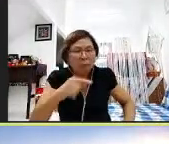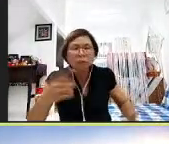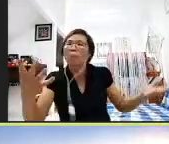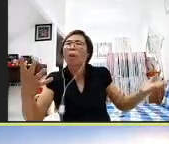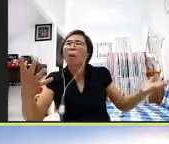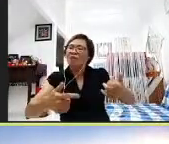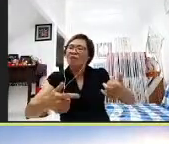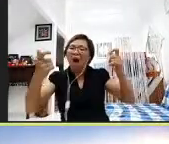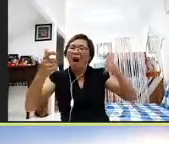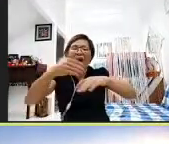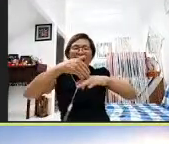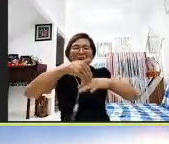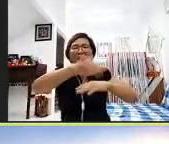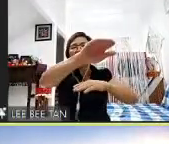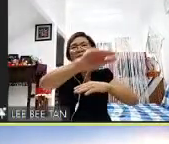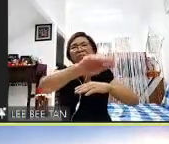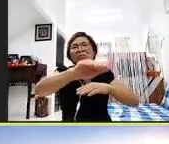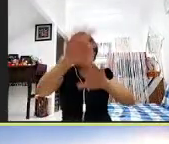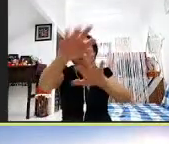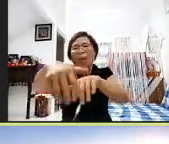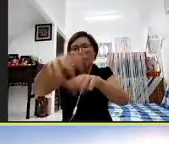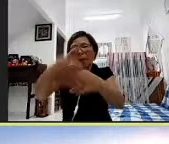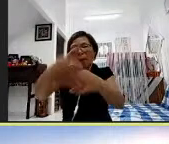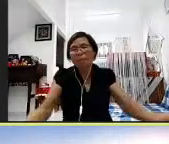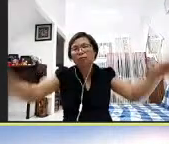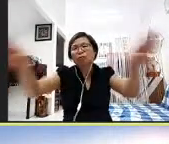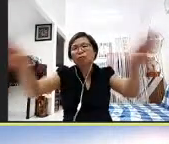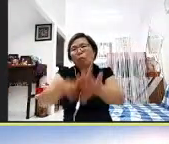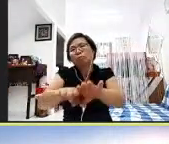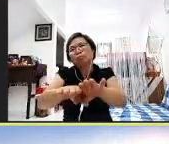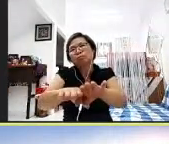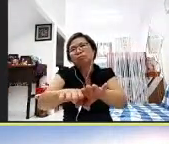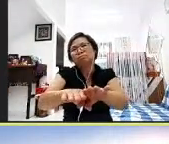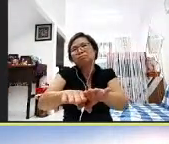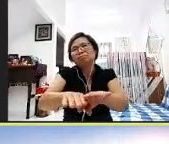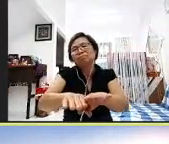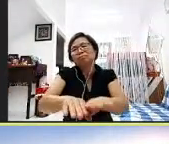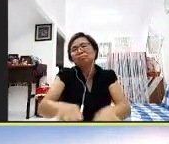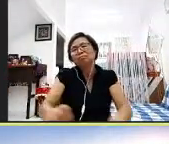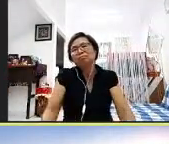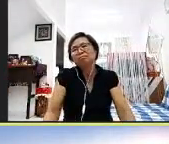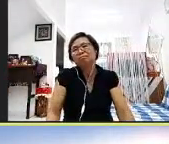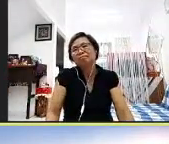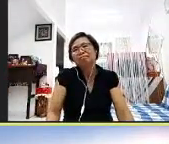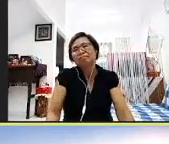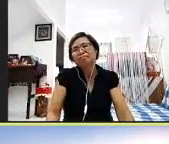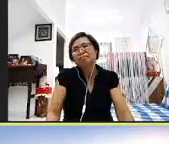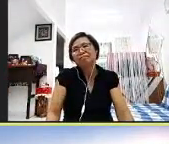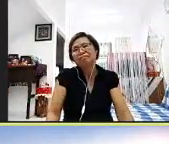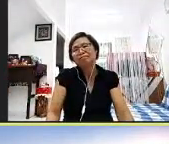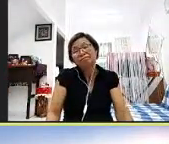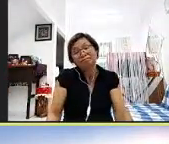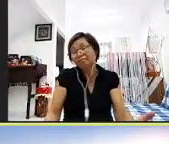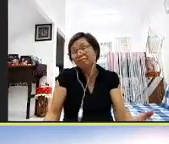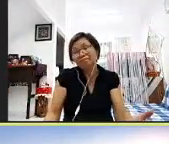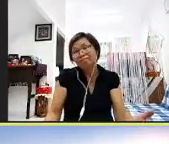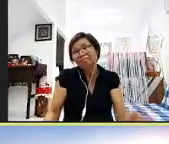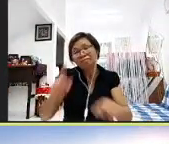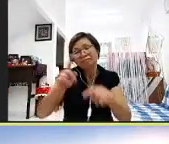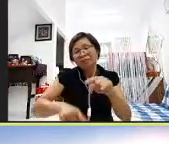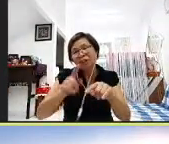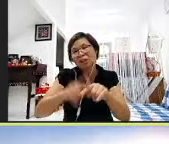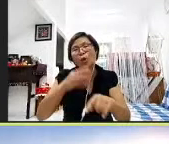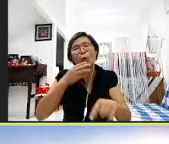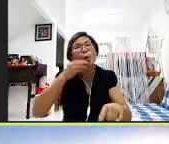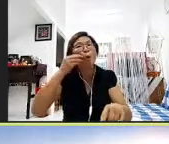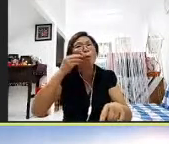sent to burial ground, whatever ceremony that you have, and then that's it. Okay, will not be able to take home for